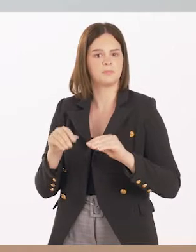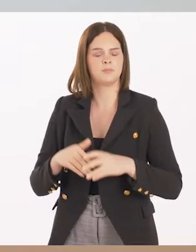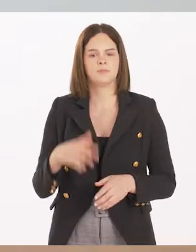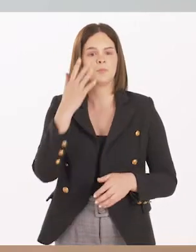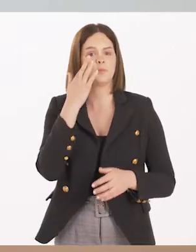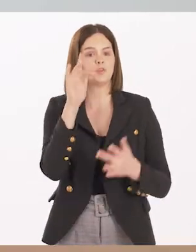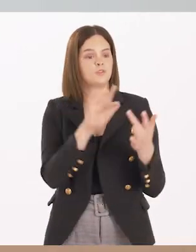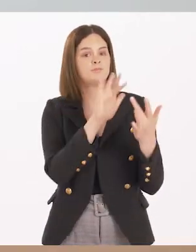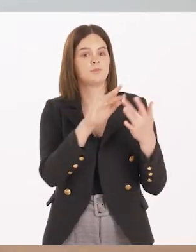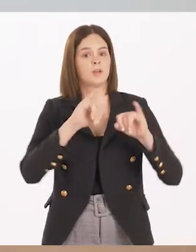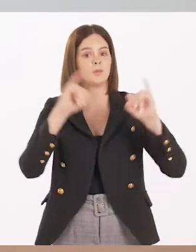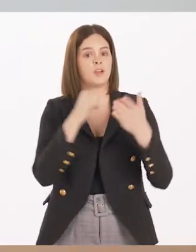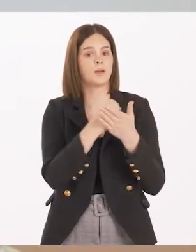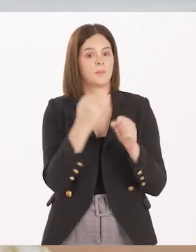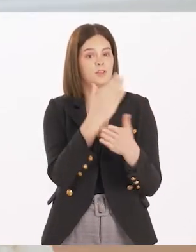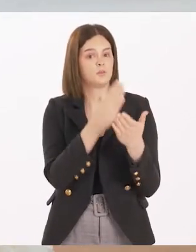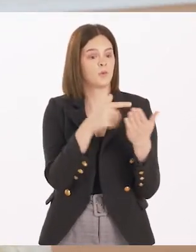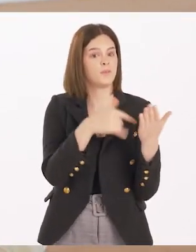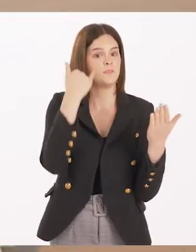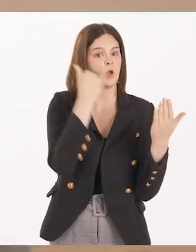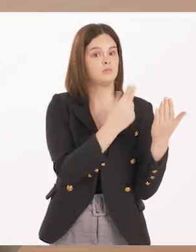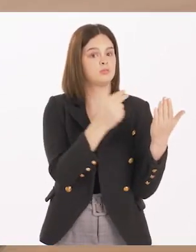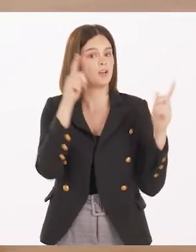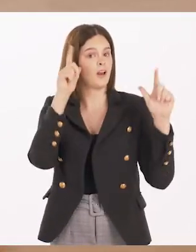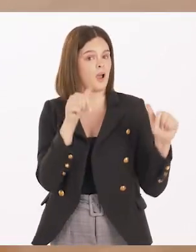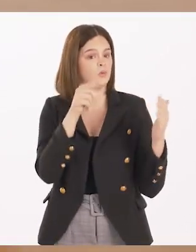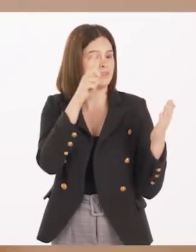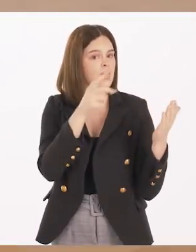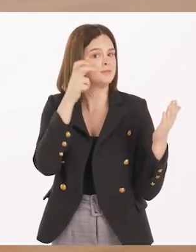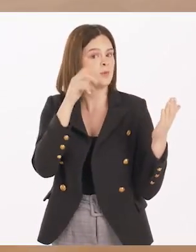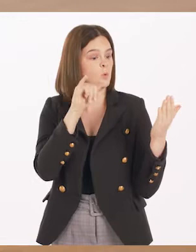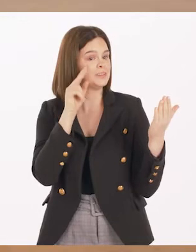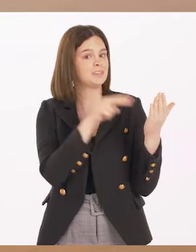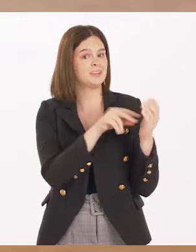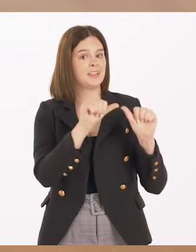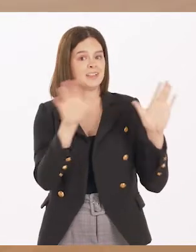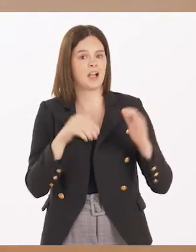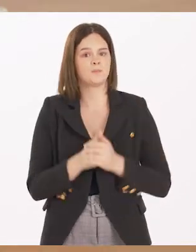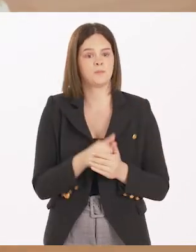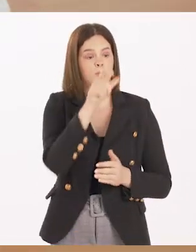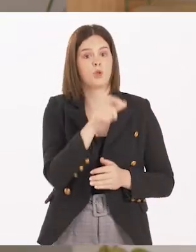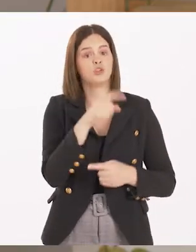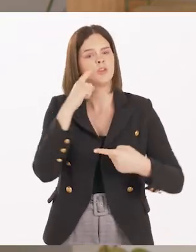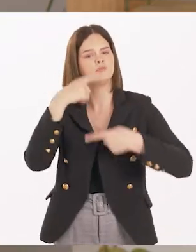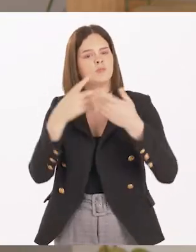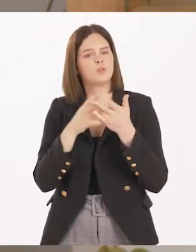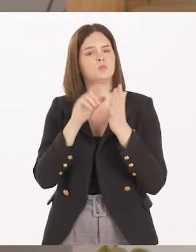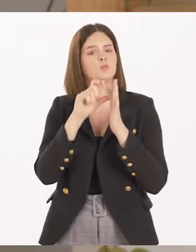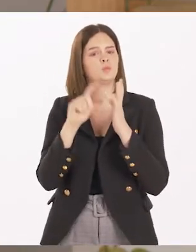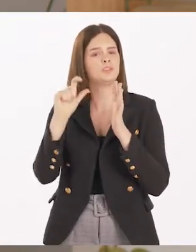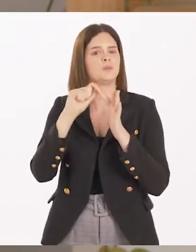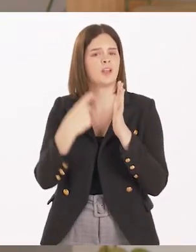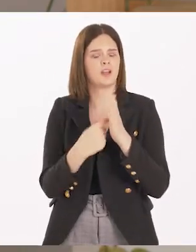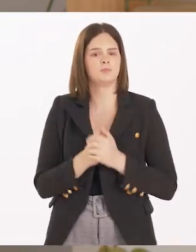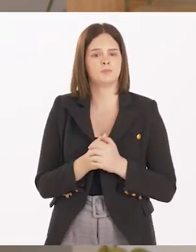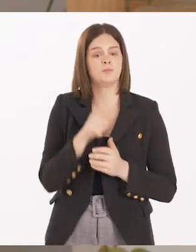So call 000, put it on loudspeaker and the call taker will talk you through how to do CPR. They might ask you to